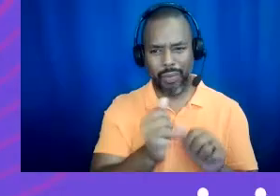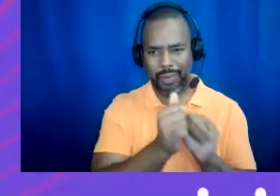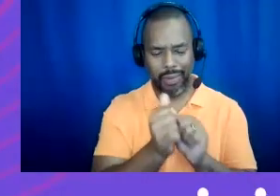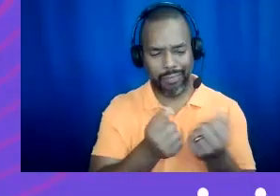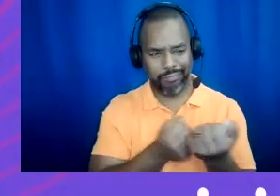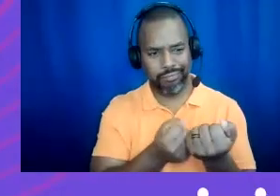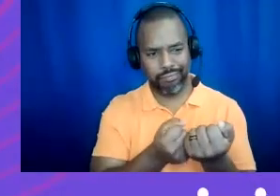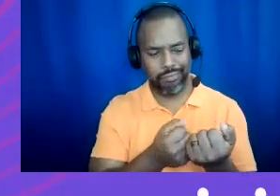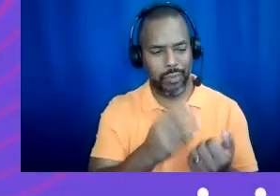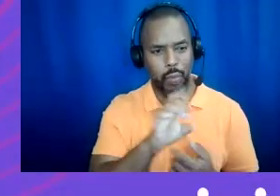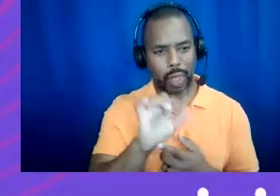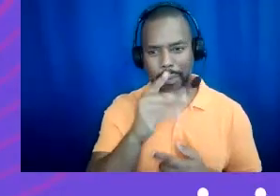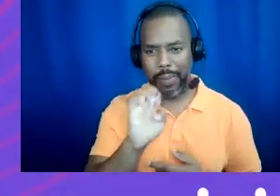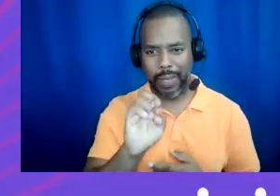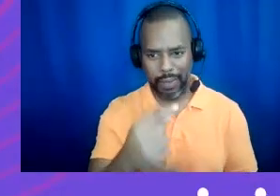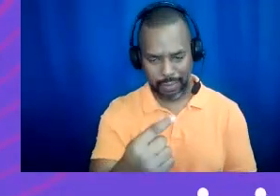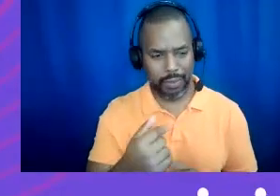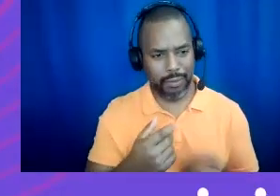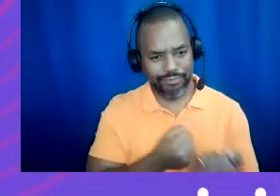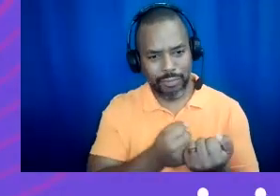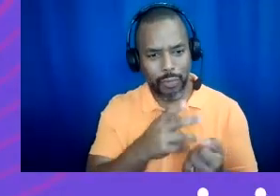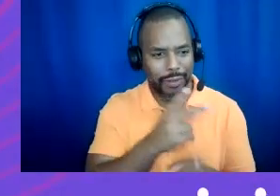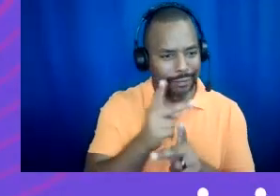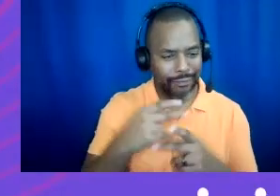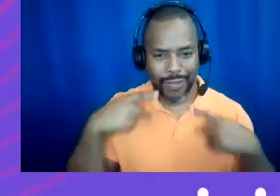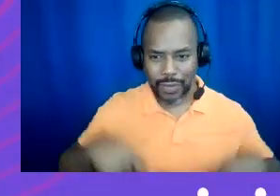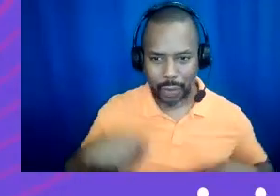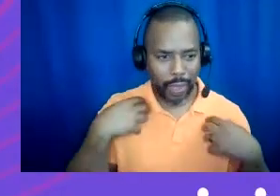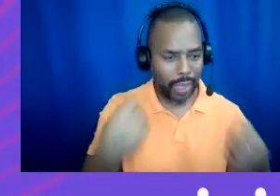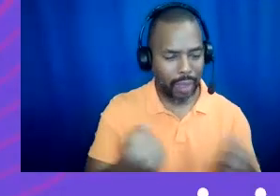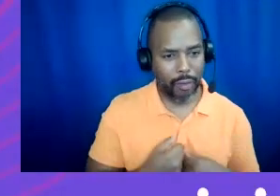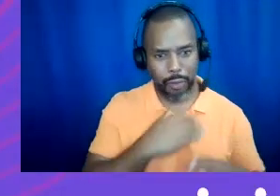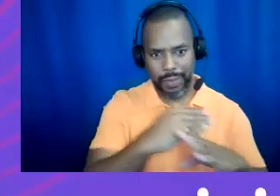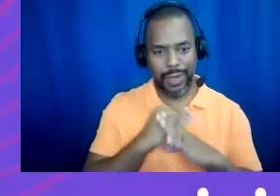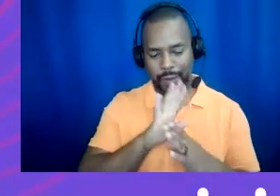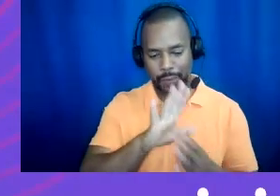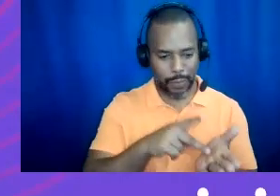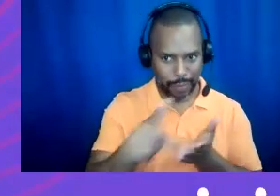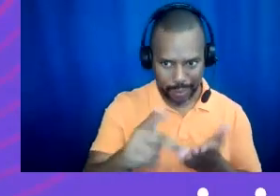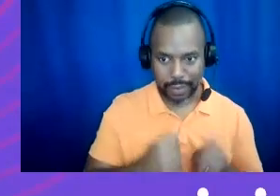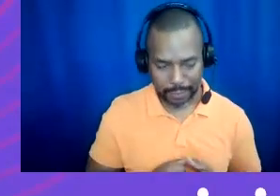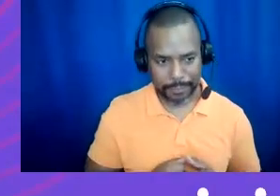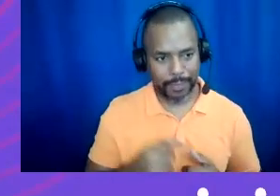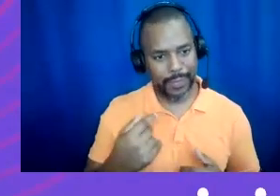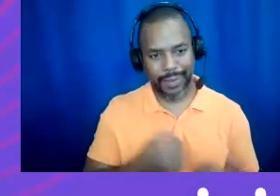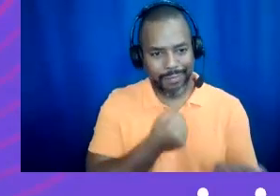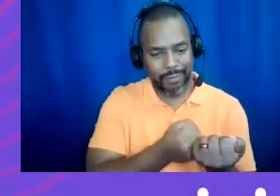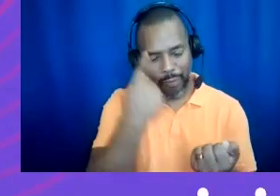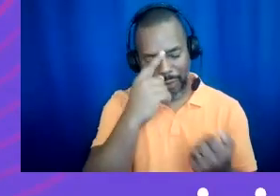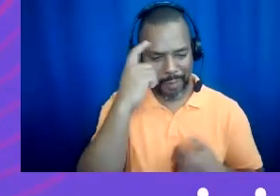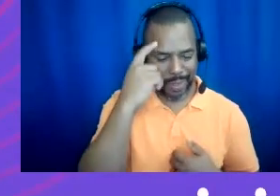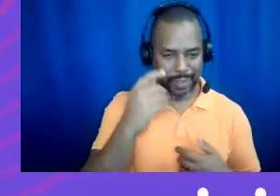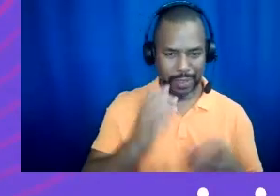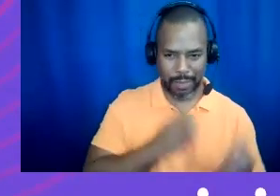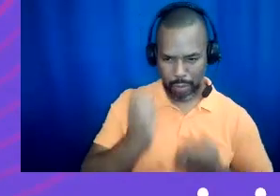employee well-being by promoting physical health, protecting financial stability, and providing vital resources for mental and emotional support. So I